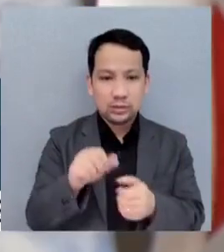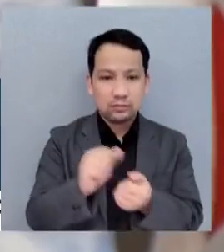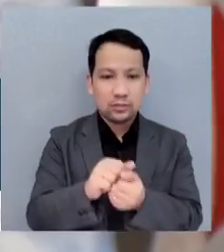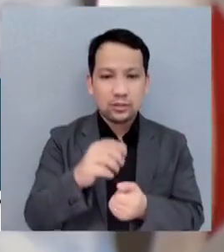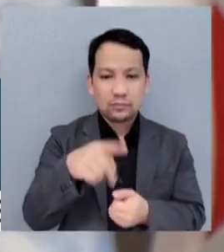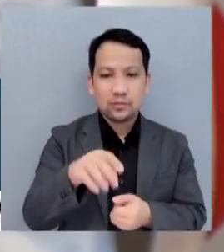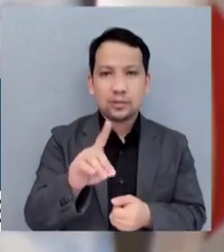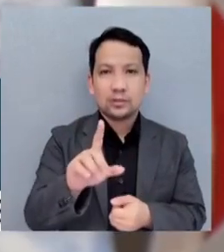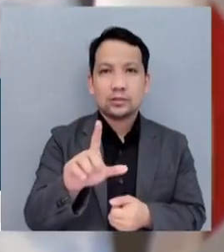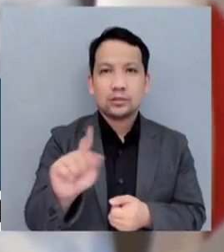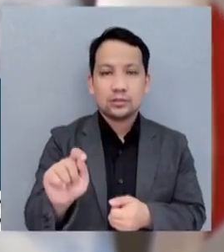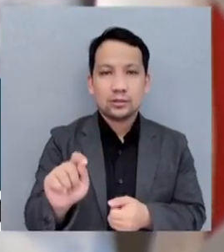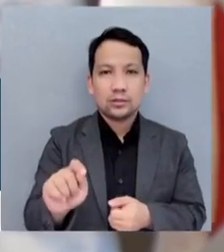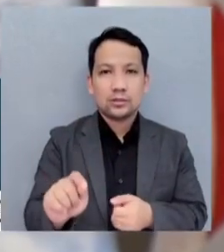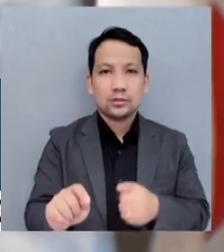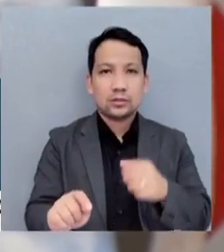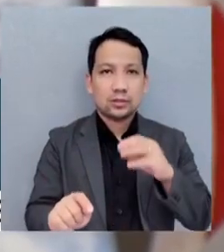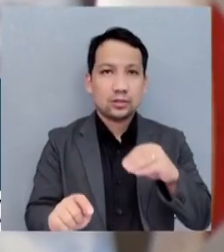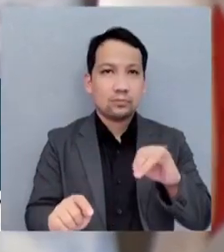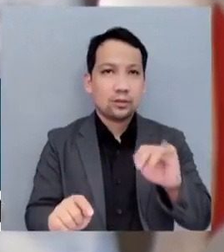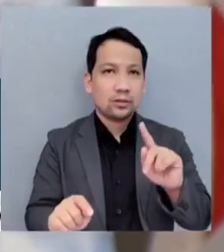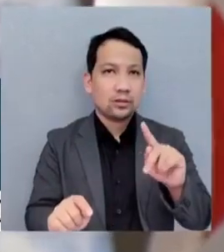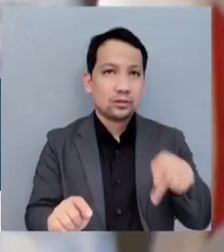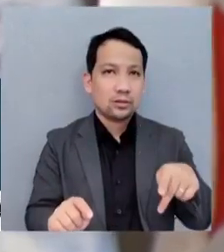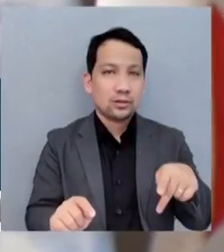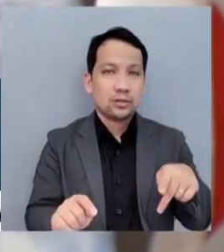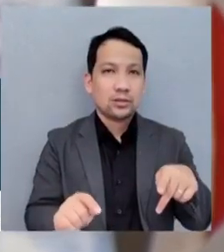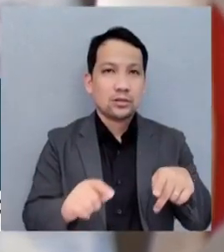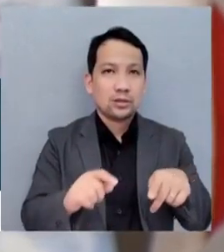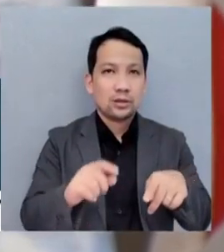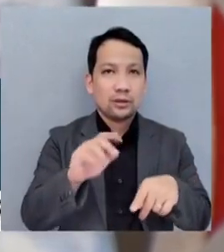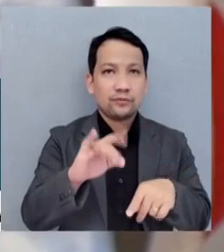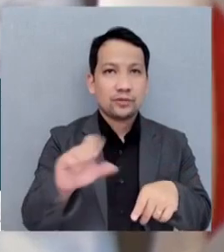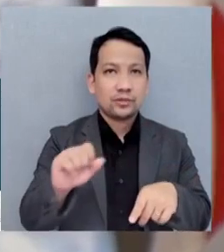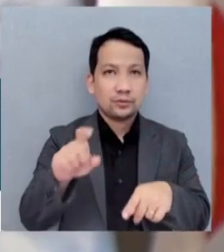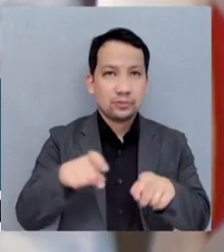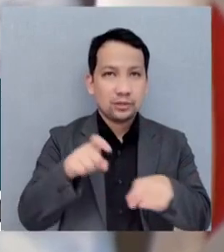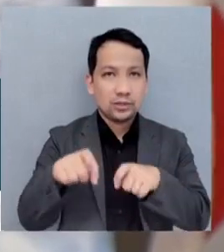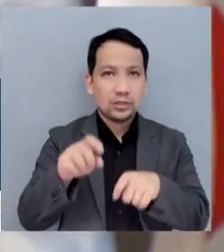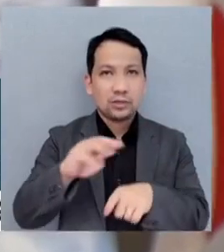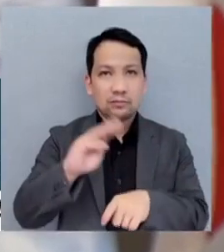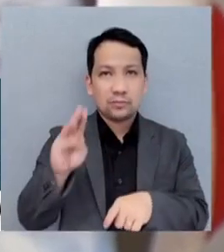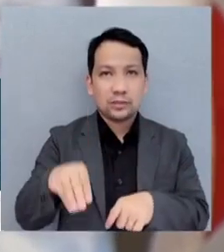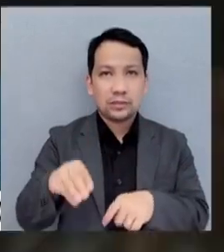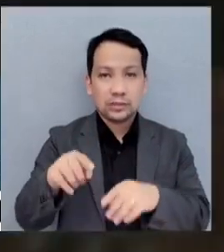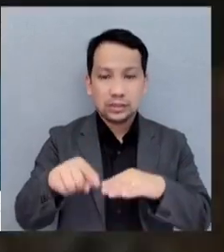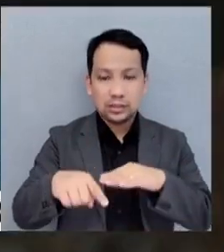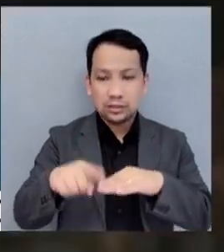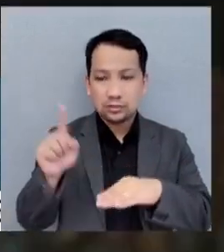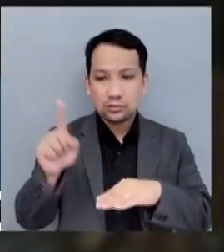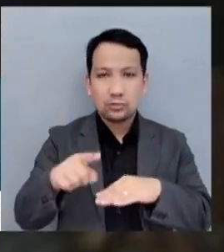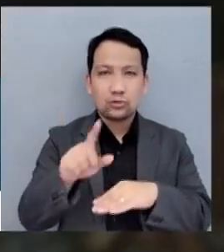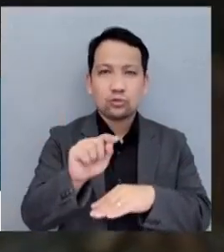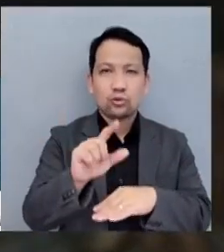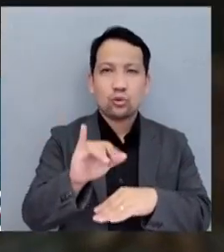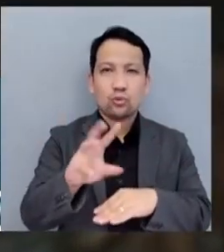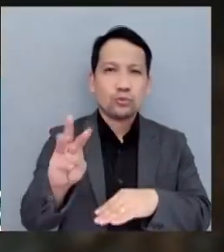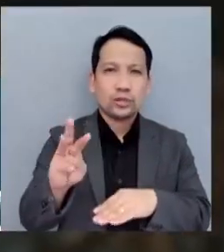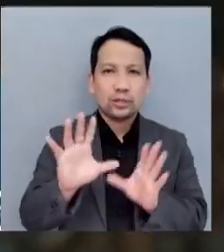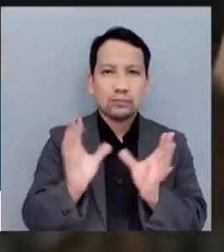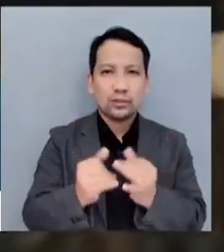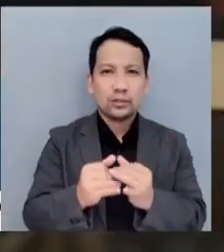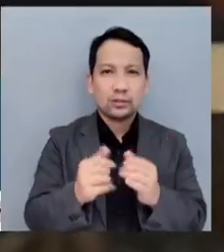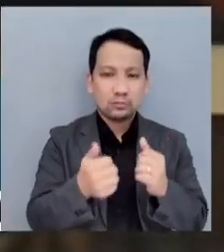Metro Pacific Investments Corporation, Philex Mining Corporation, and Manila North Tollways Corporation. Del Rosario was also